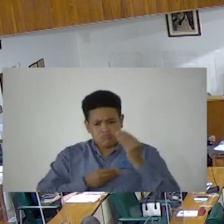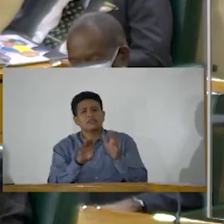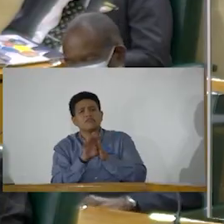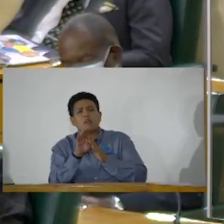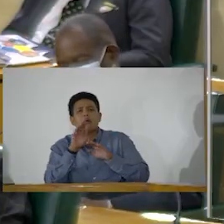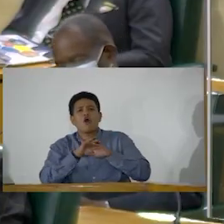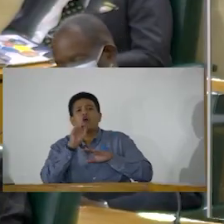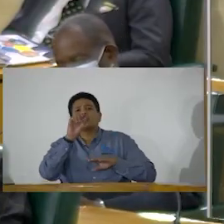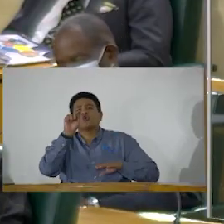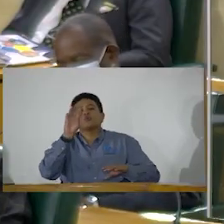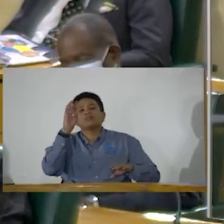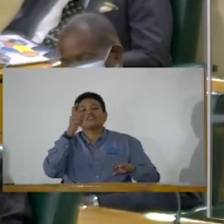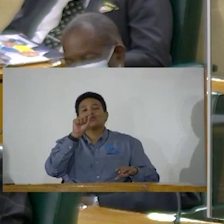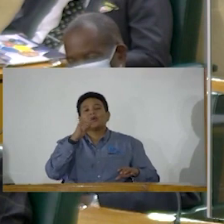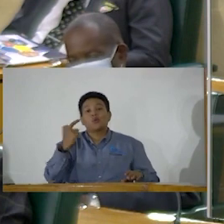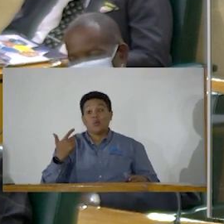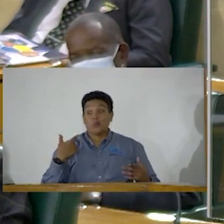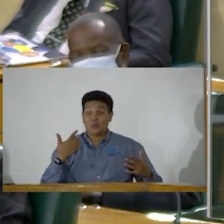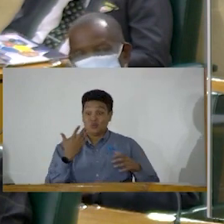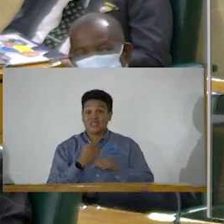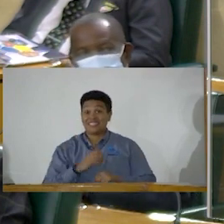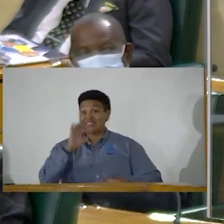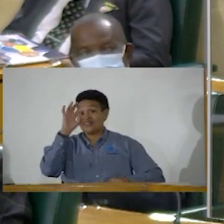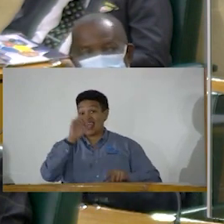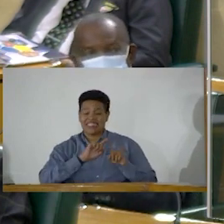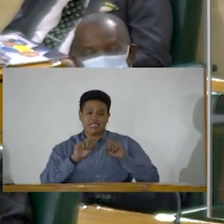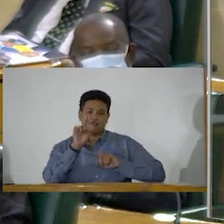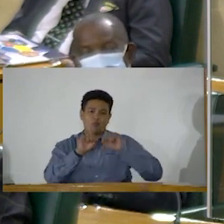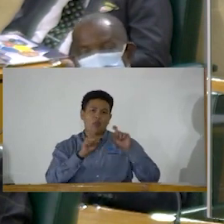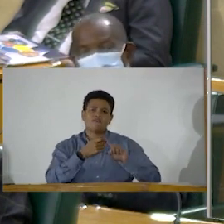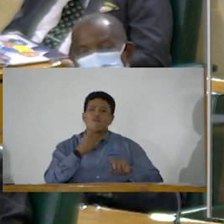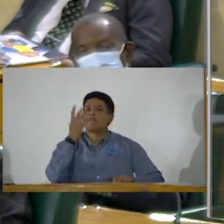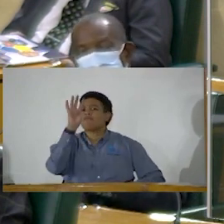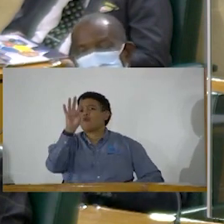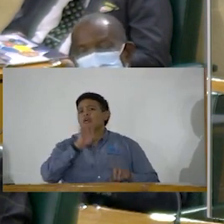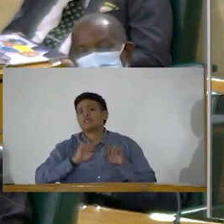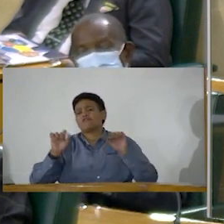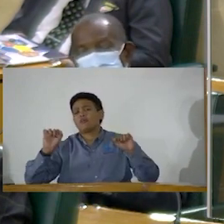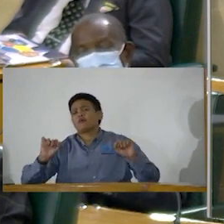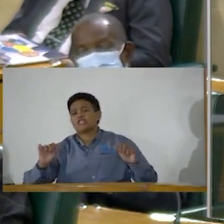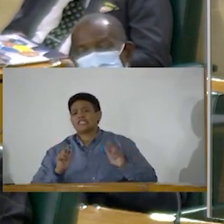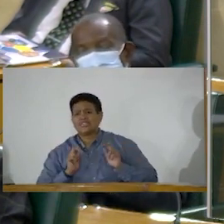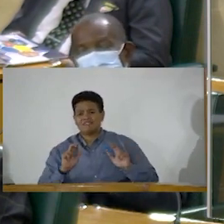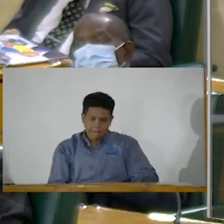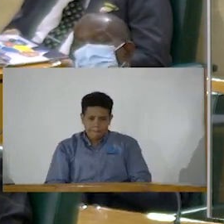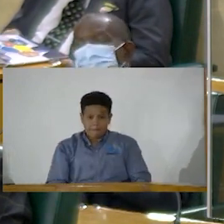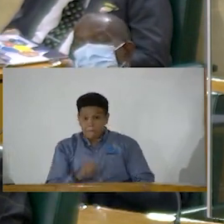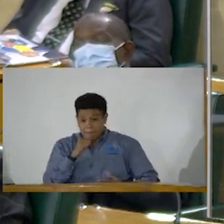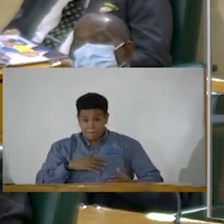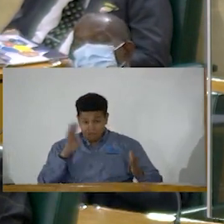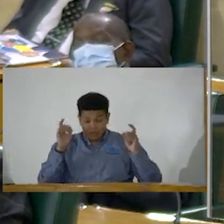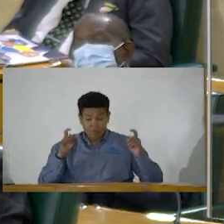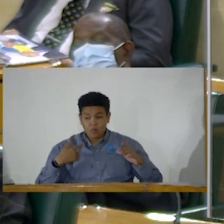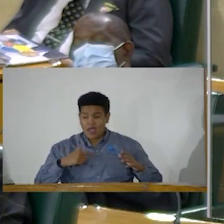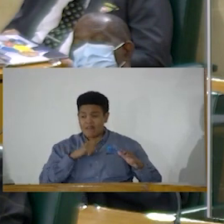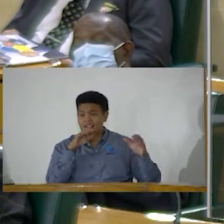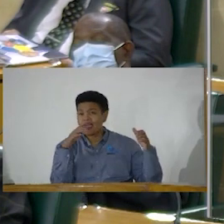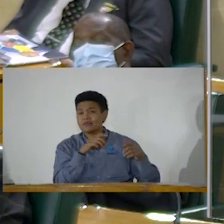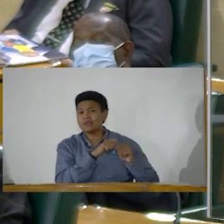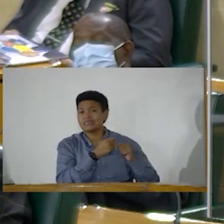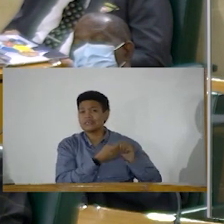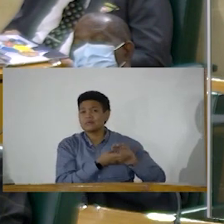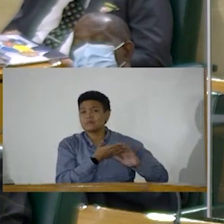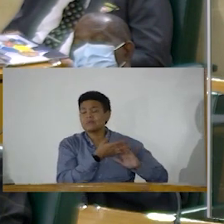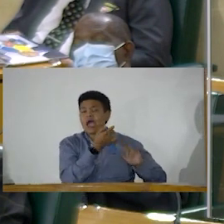2021. We received 9 sets of queries from 4 potential investors seeking clarification for the process. We have an enterprise team in